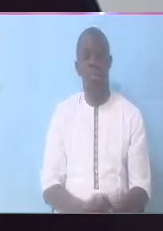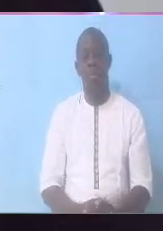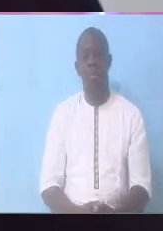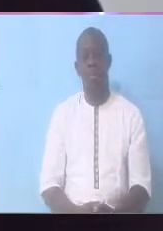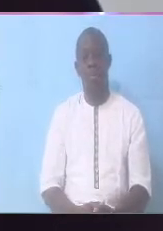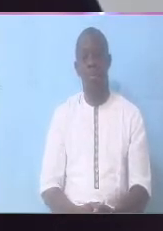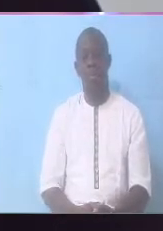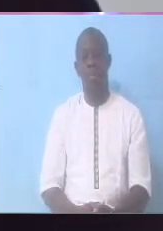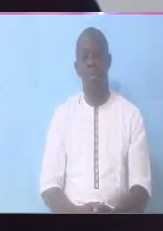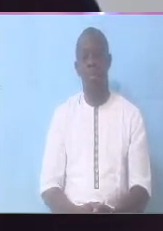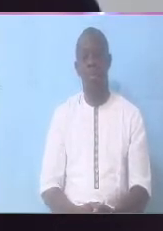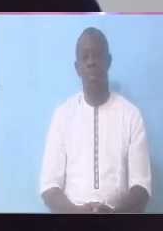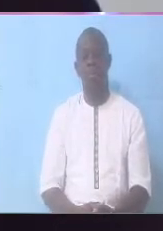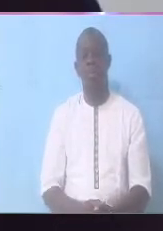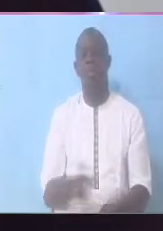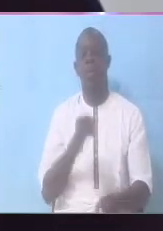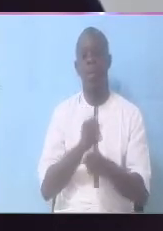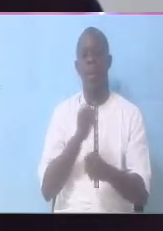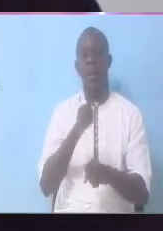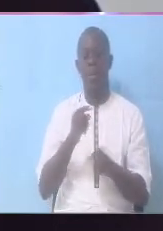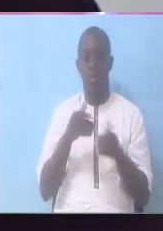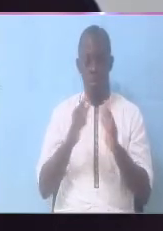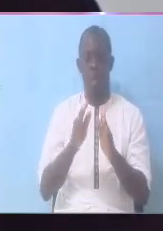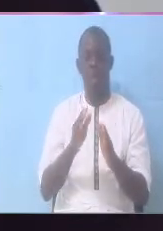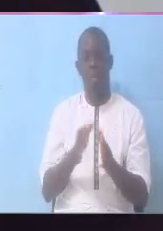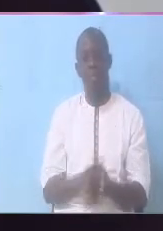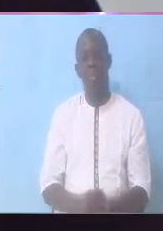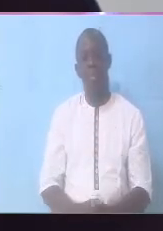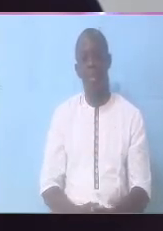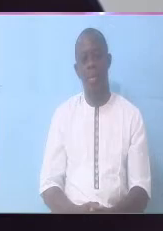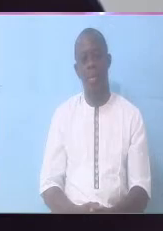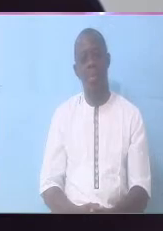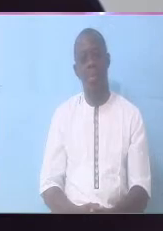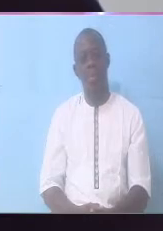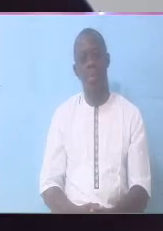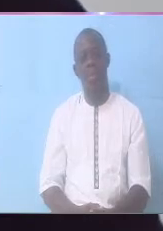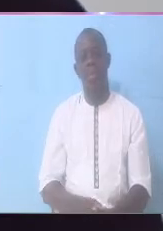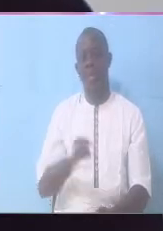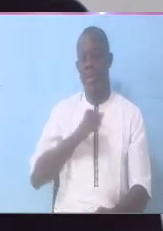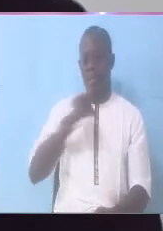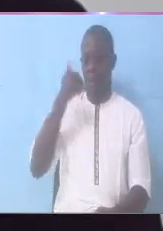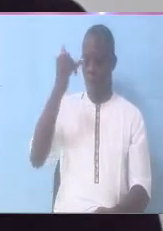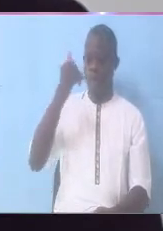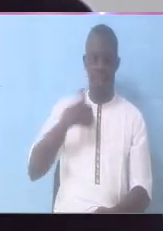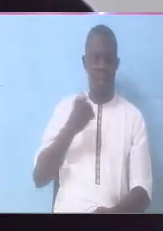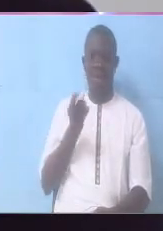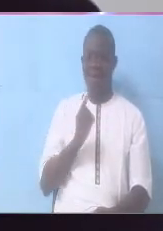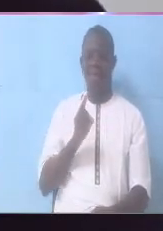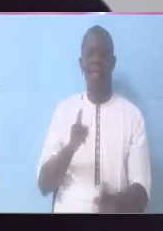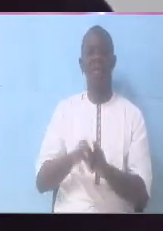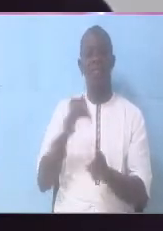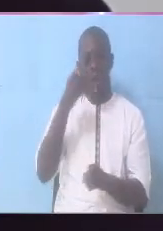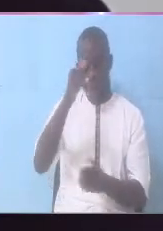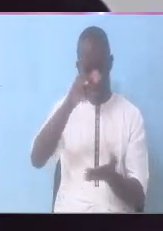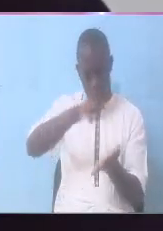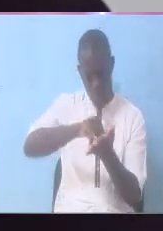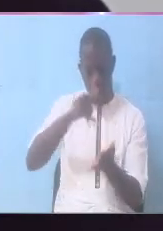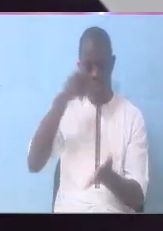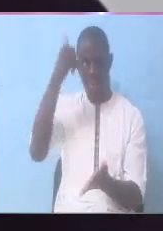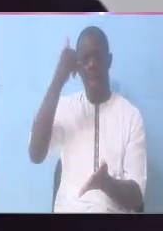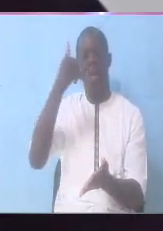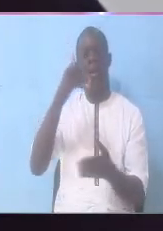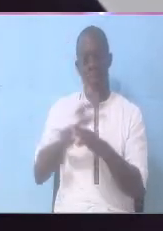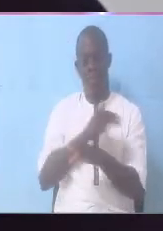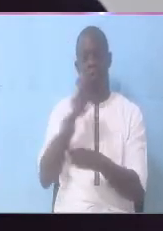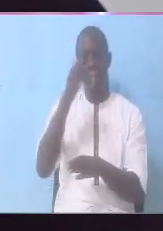put it this way. He didn't call me because when you say he called me, mean private, probably he called my line. He called the switchboard. The switchboard is where all comms call to